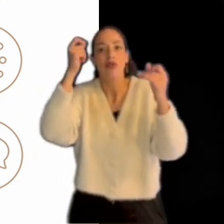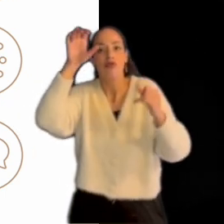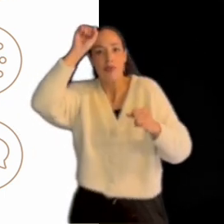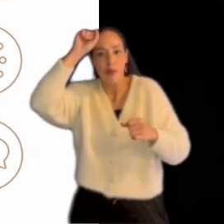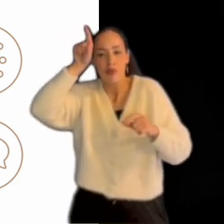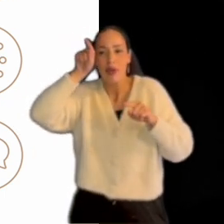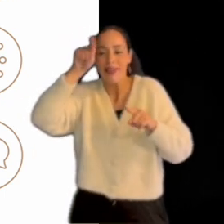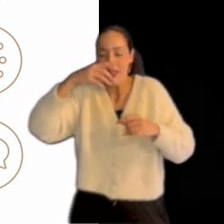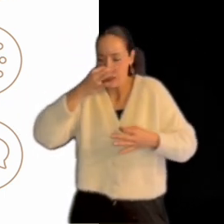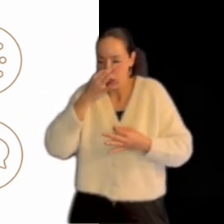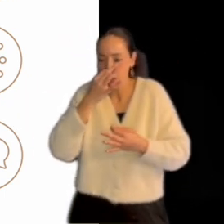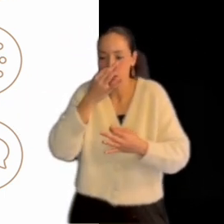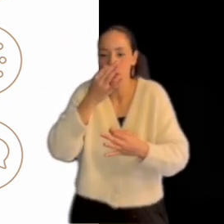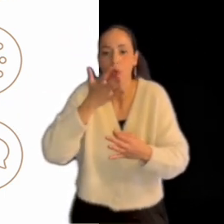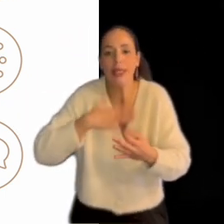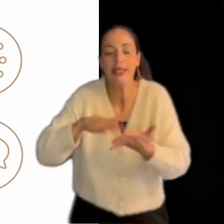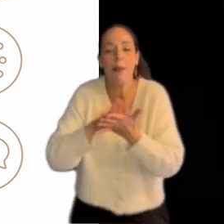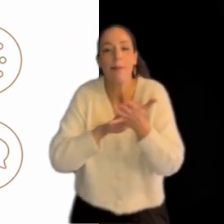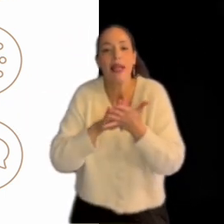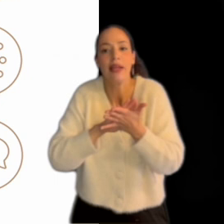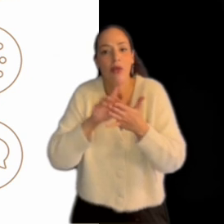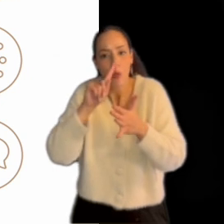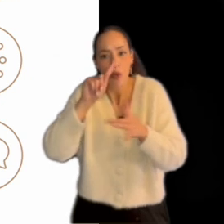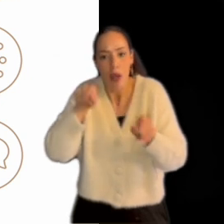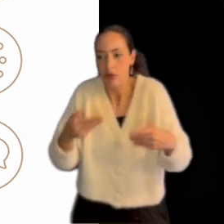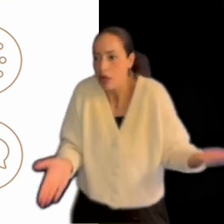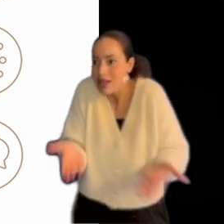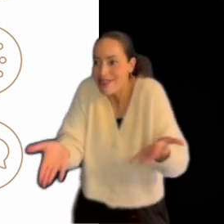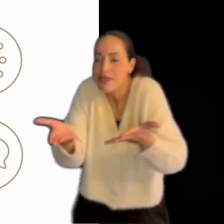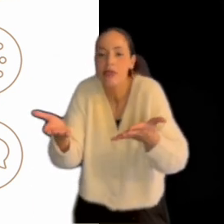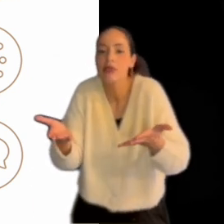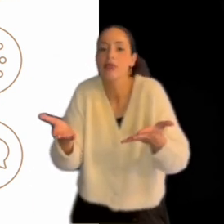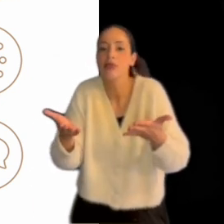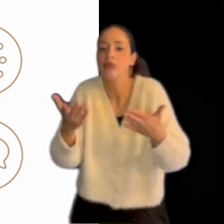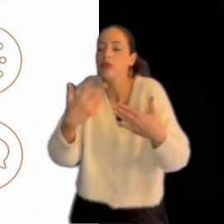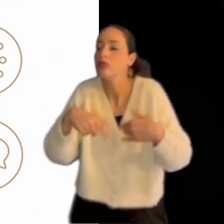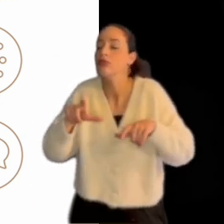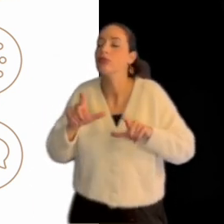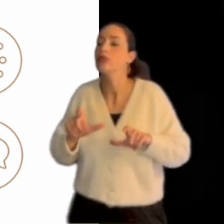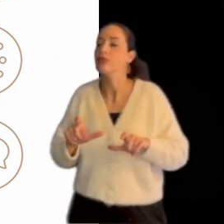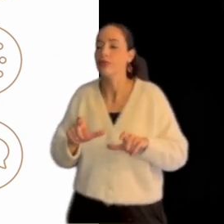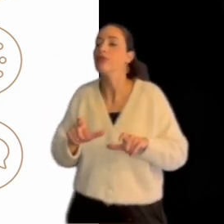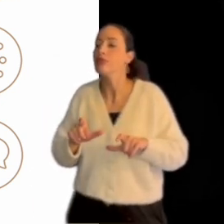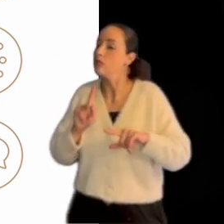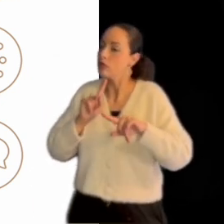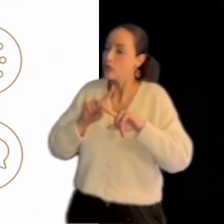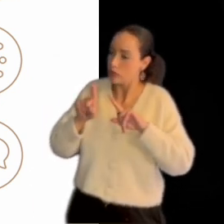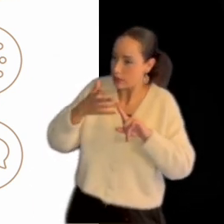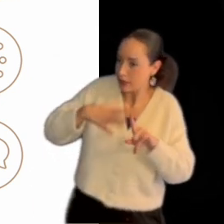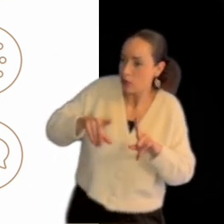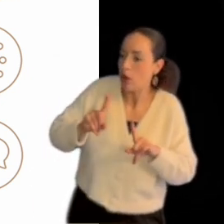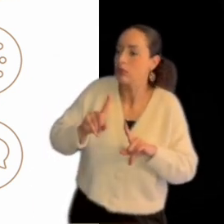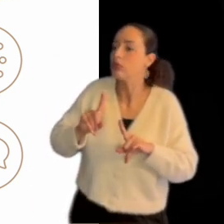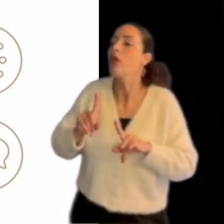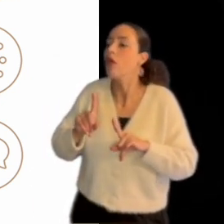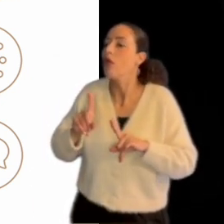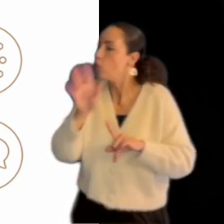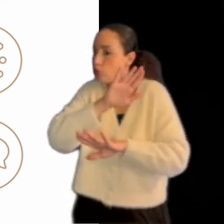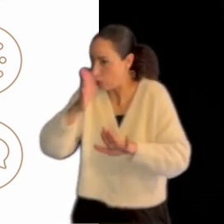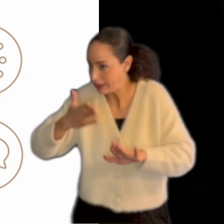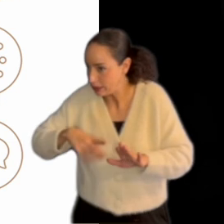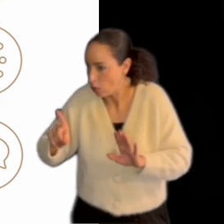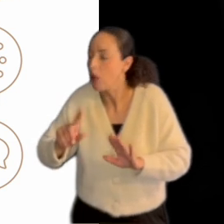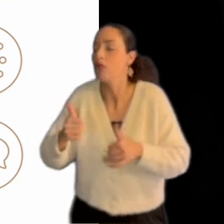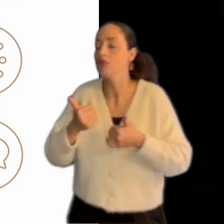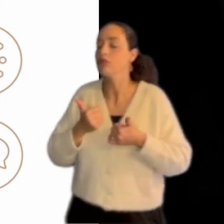they need or don't need in that moment. In trauma-informed practice, practical support needs must be acknowledged alongside emotional support